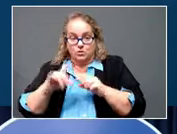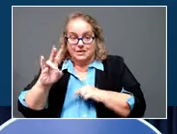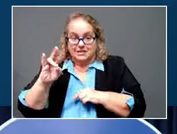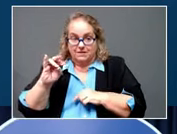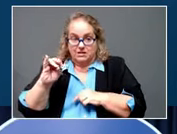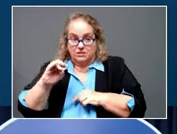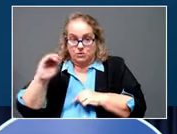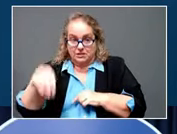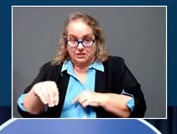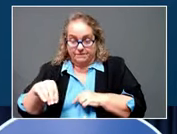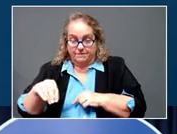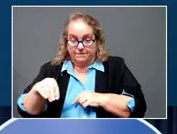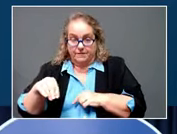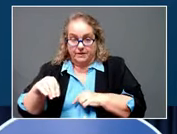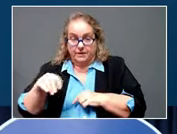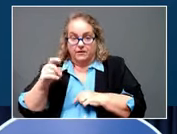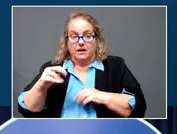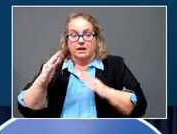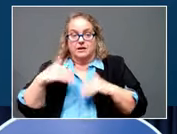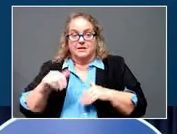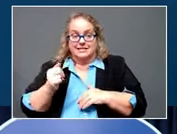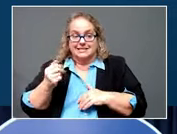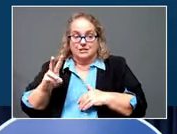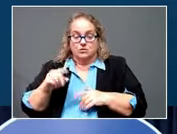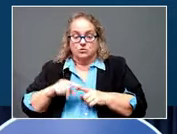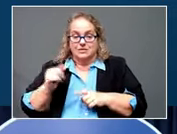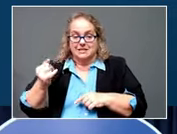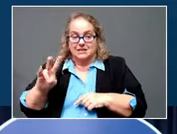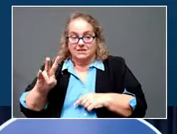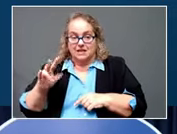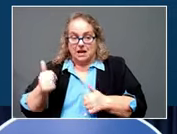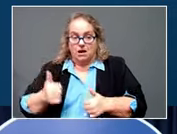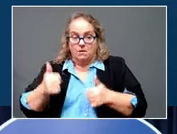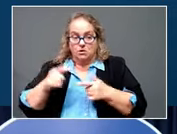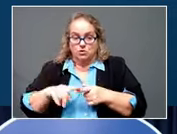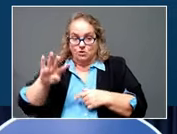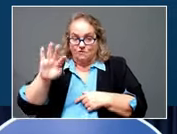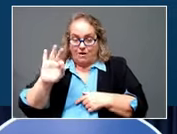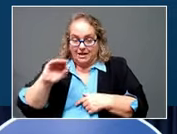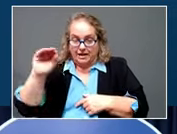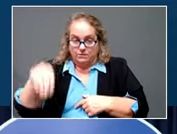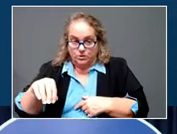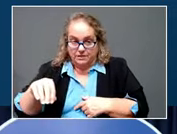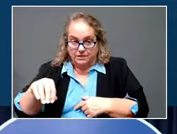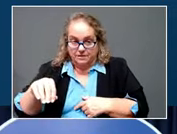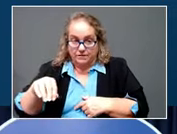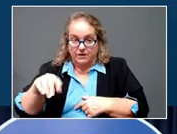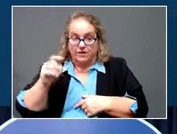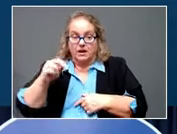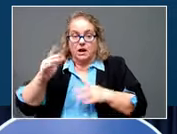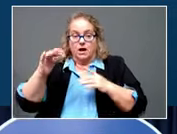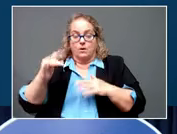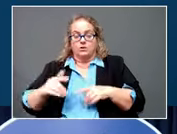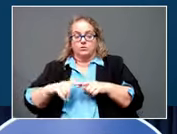70%. And then we go down to 16 to 17, now up to 49%. And then if we go all the way down to 5 to